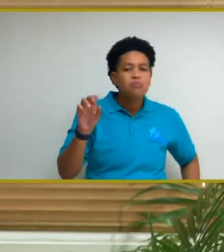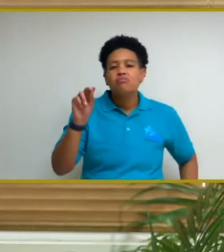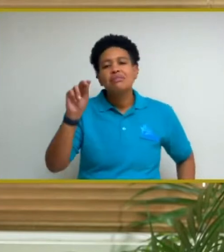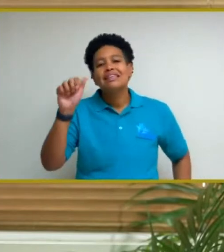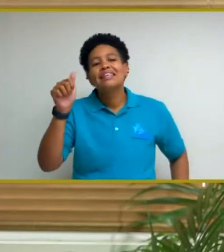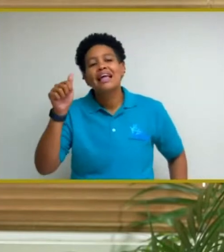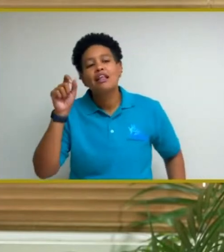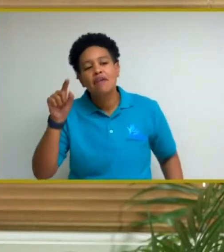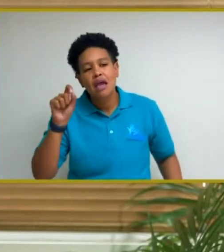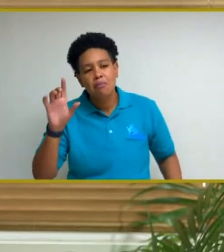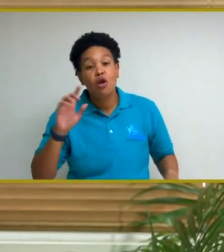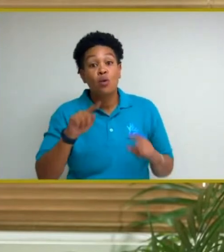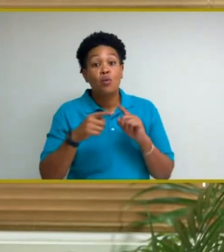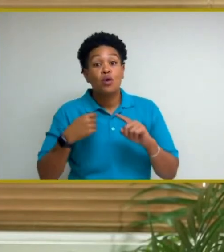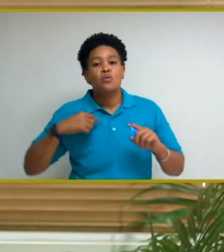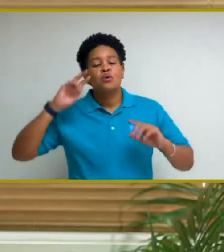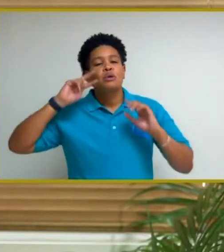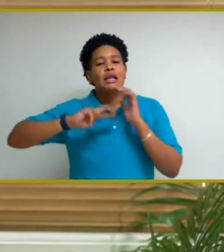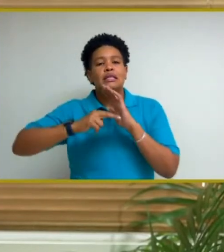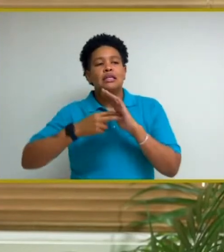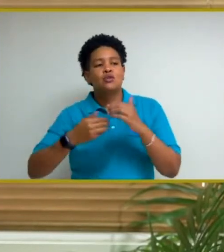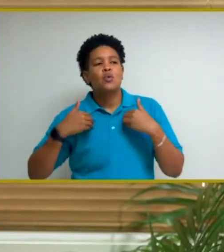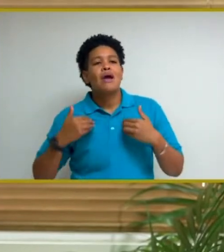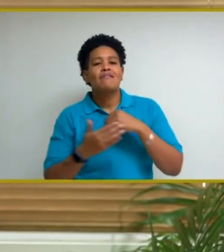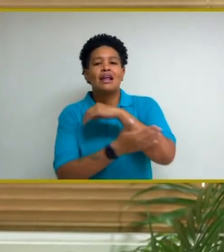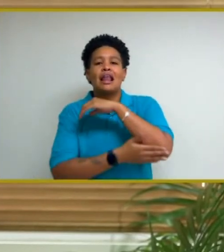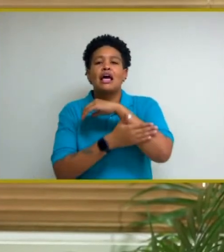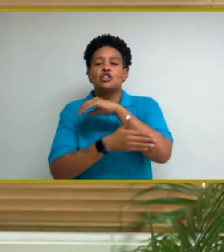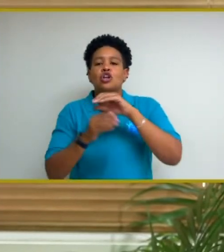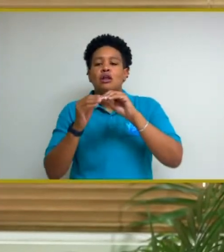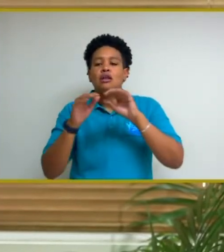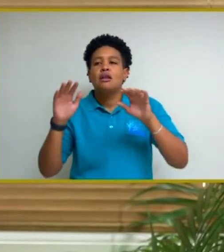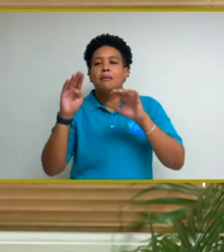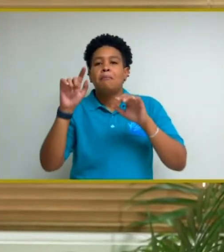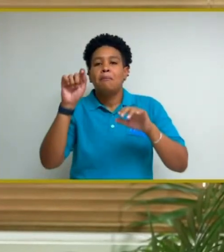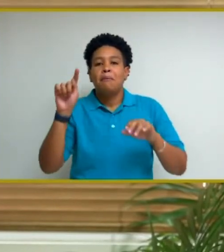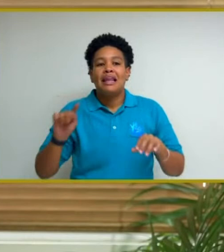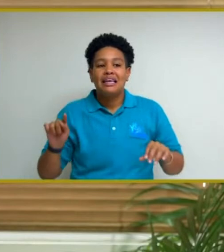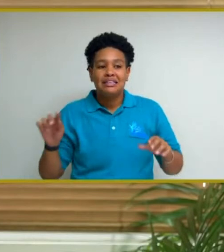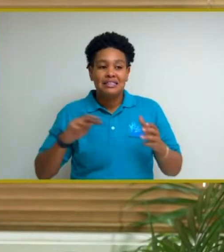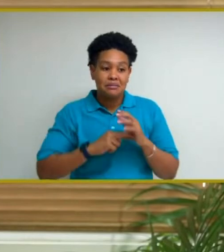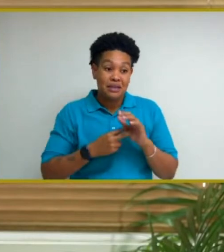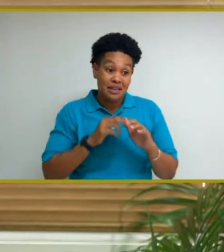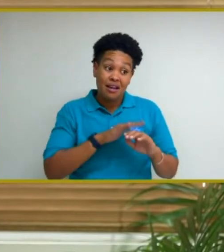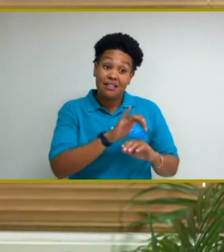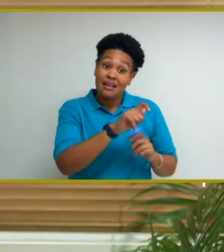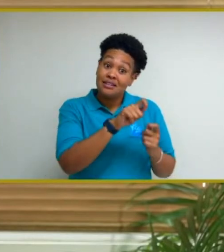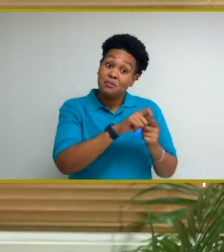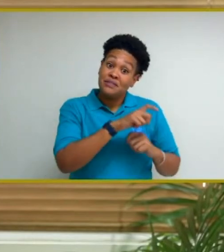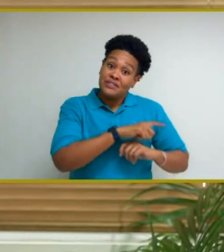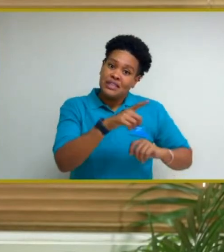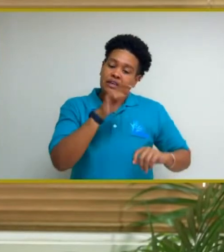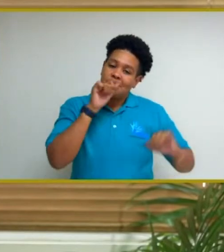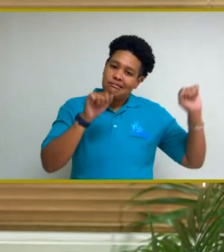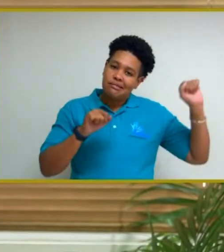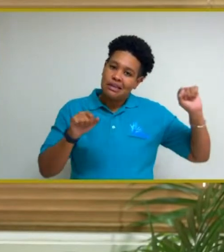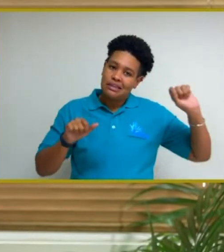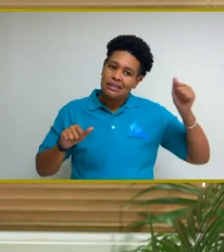April, when we intend to have a national blitz, meaning on that particular day, the